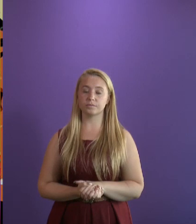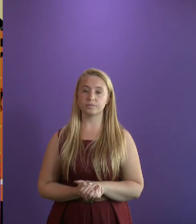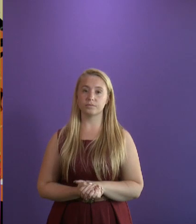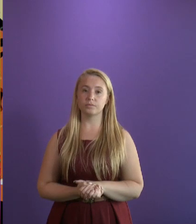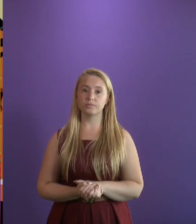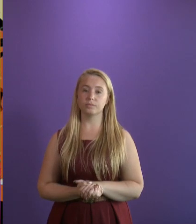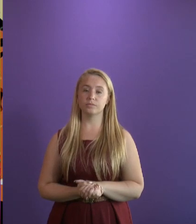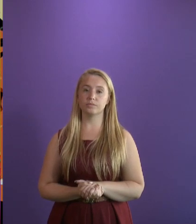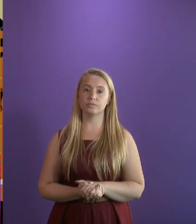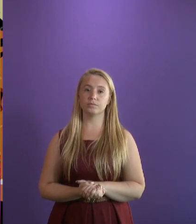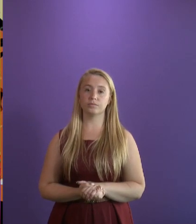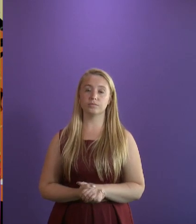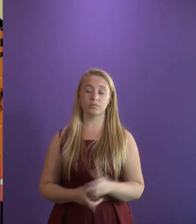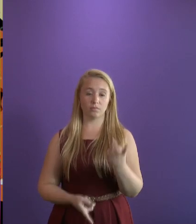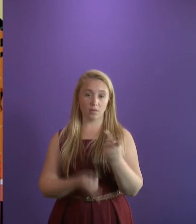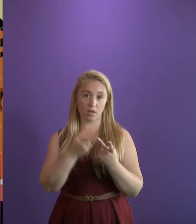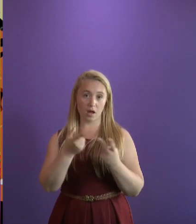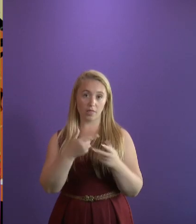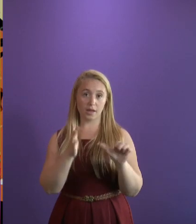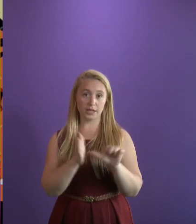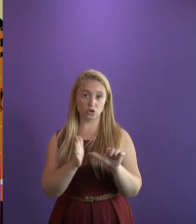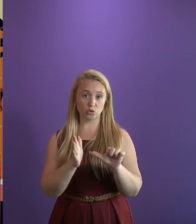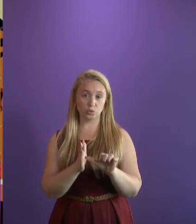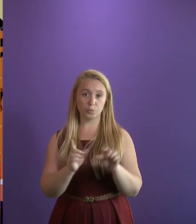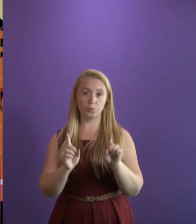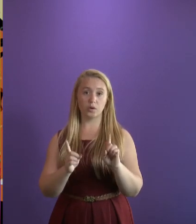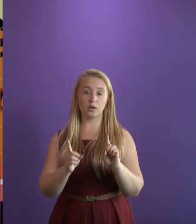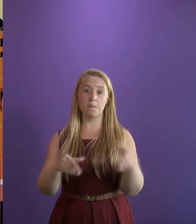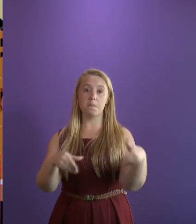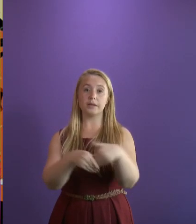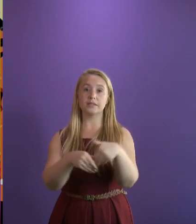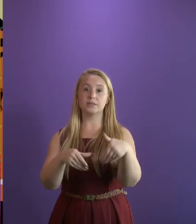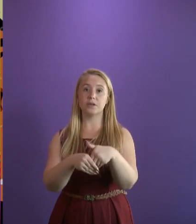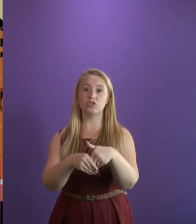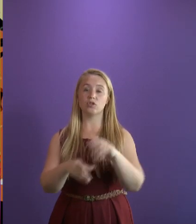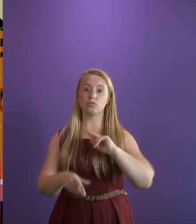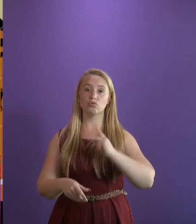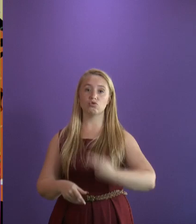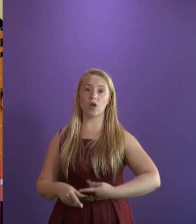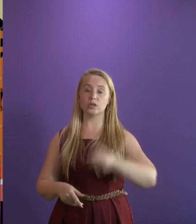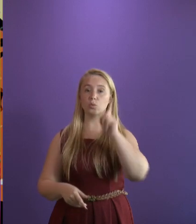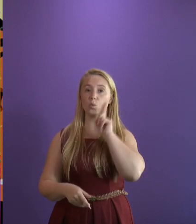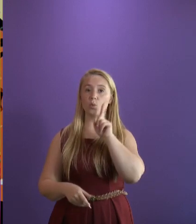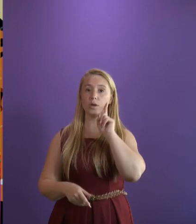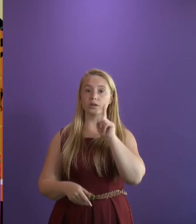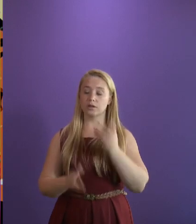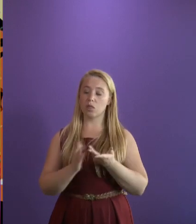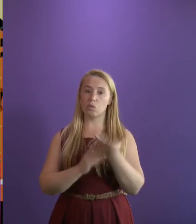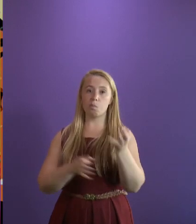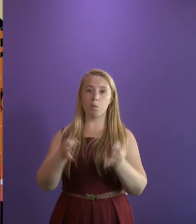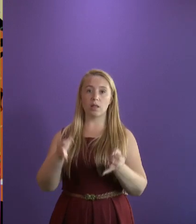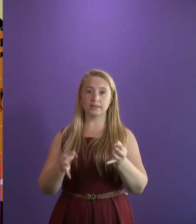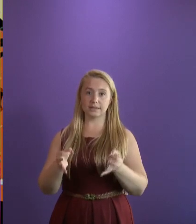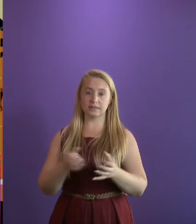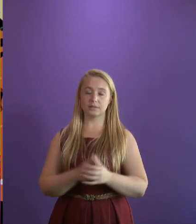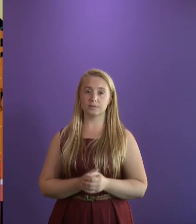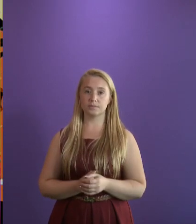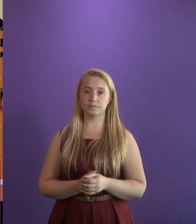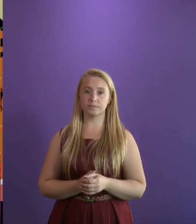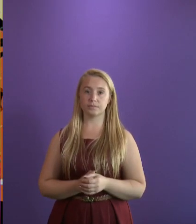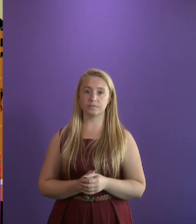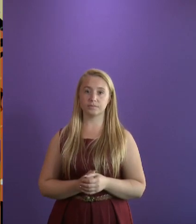Another issue that's been raised is the participation of trans women in women's Scottish politics.